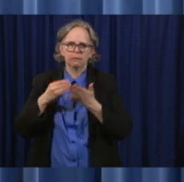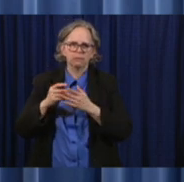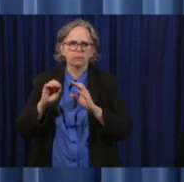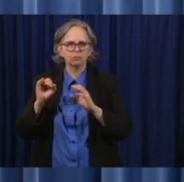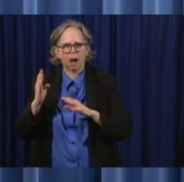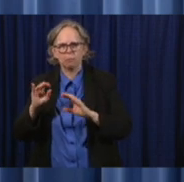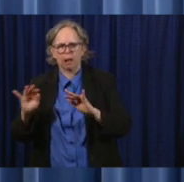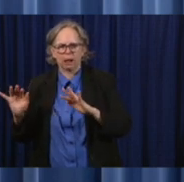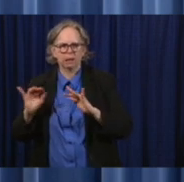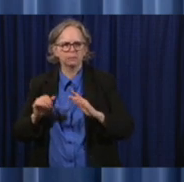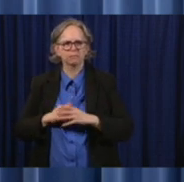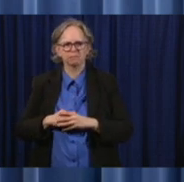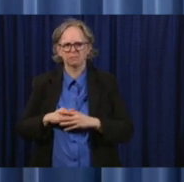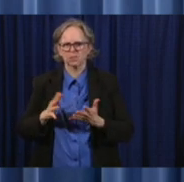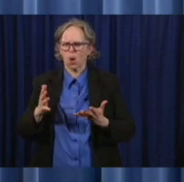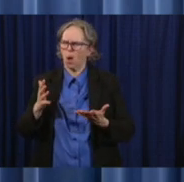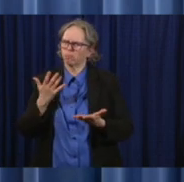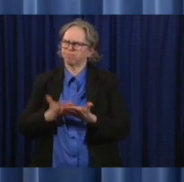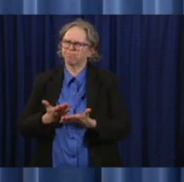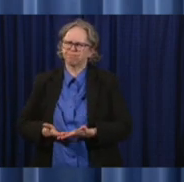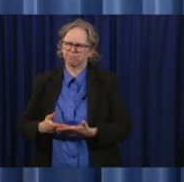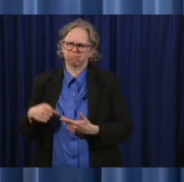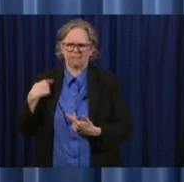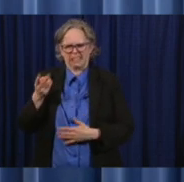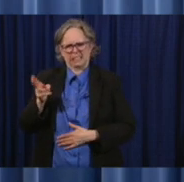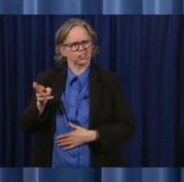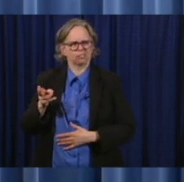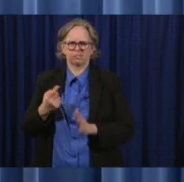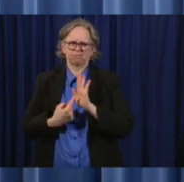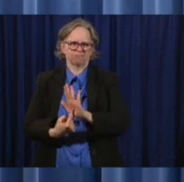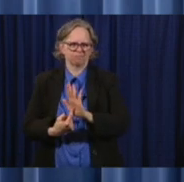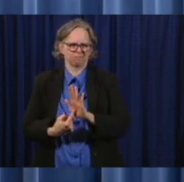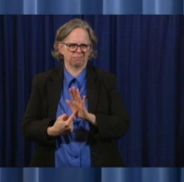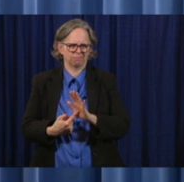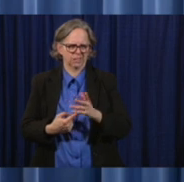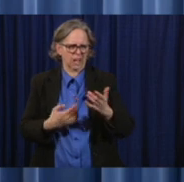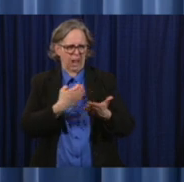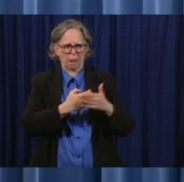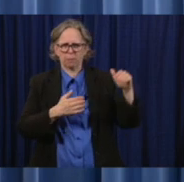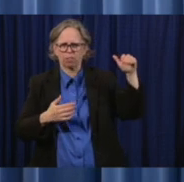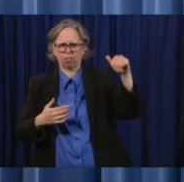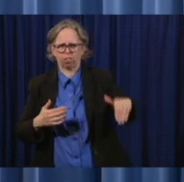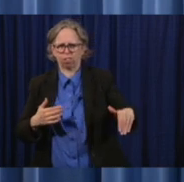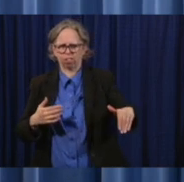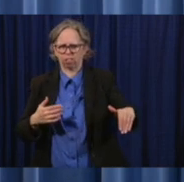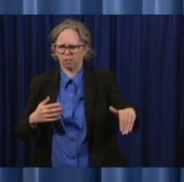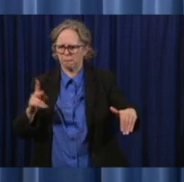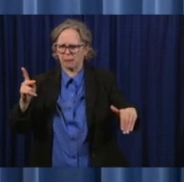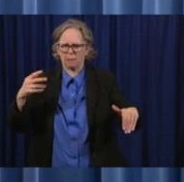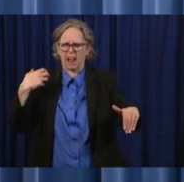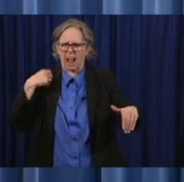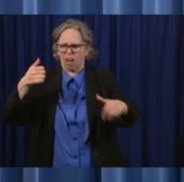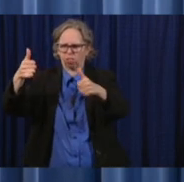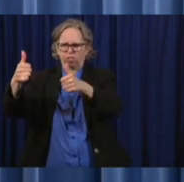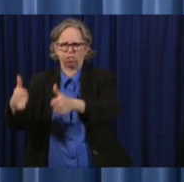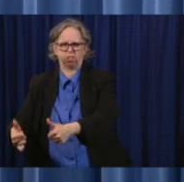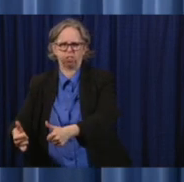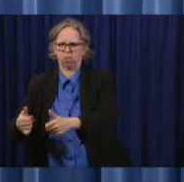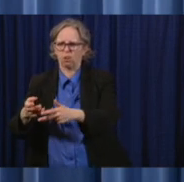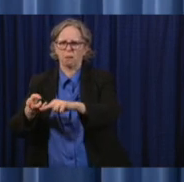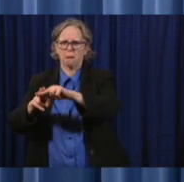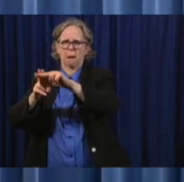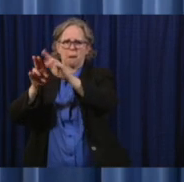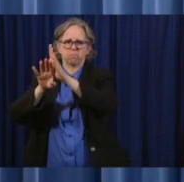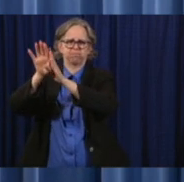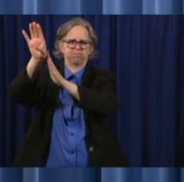that happen that are not good. also we impact, of course, the